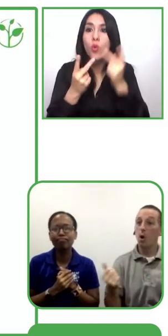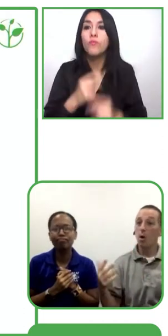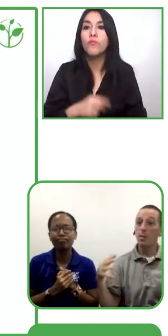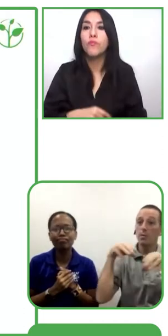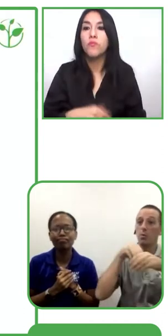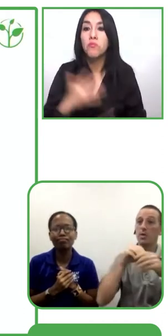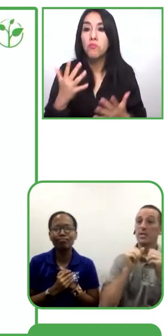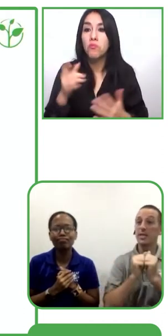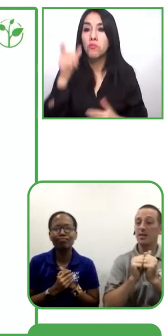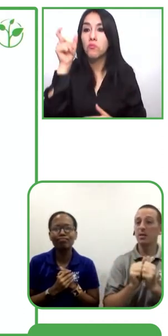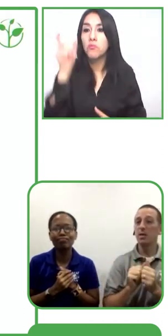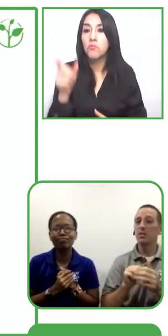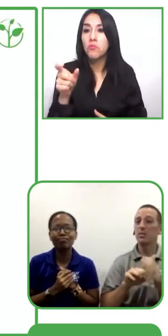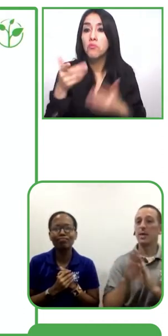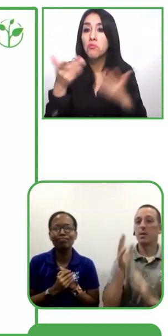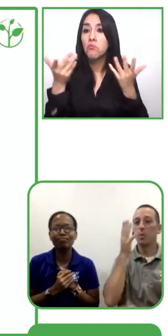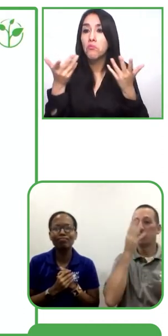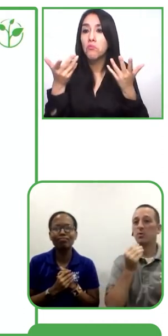world.